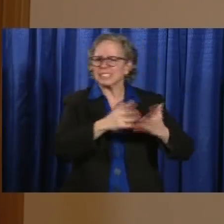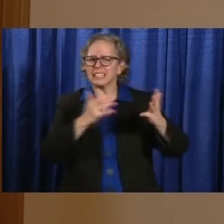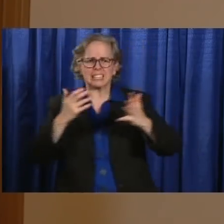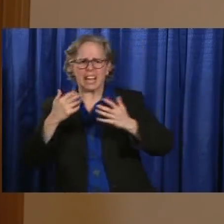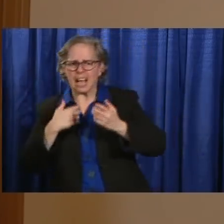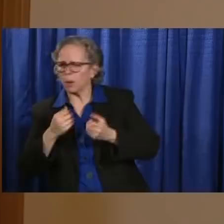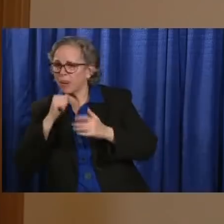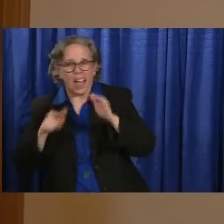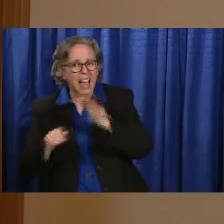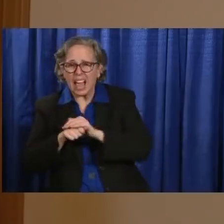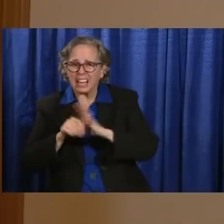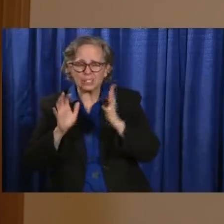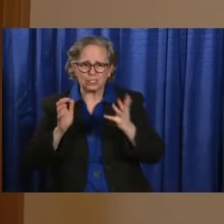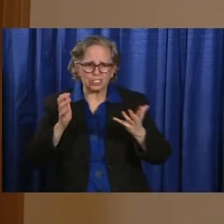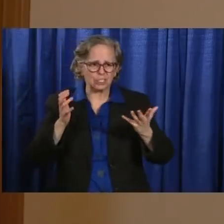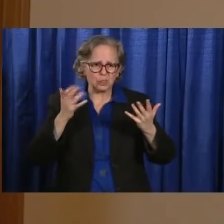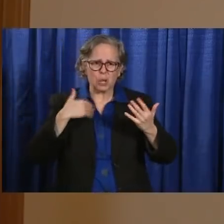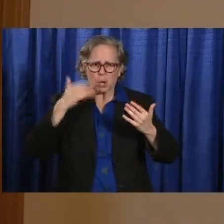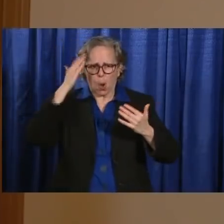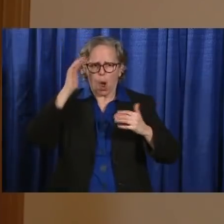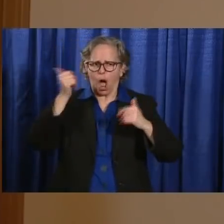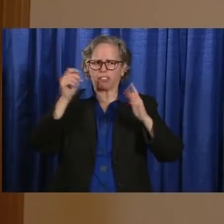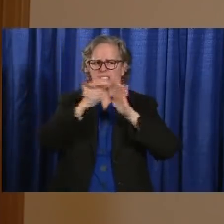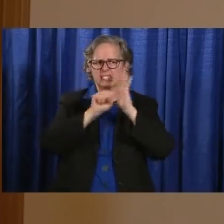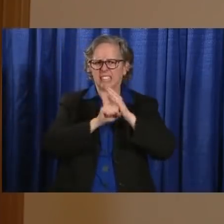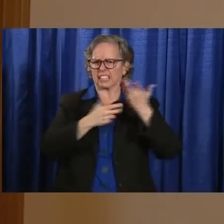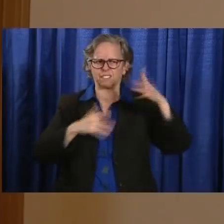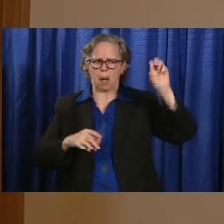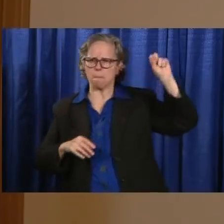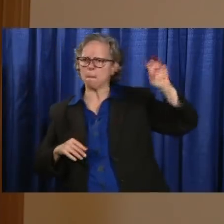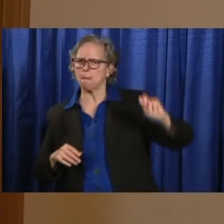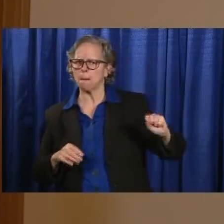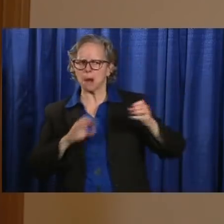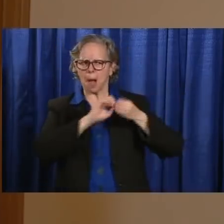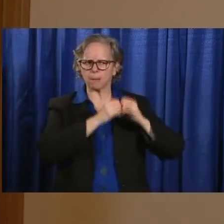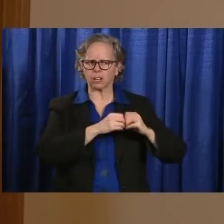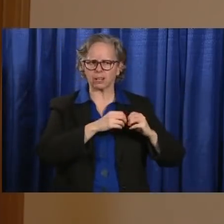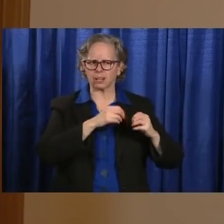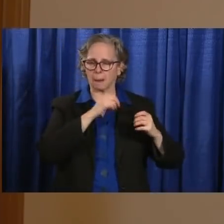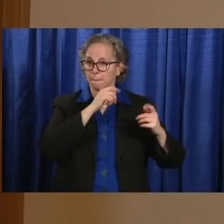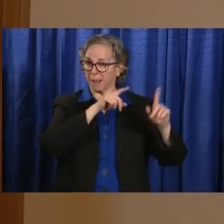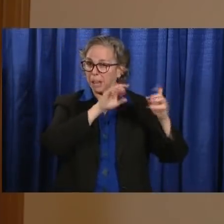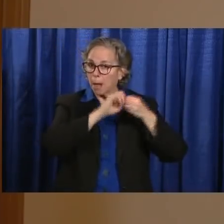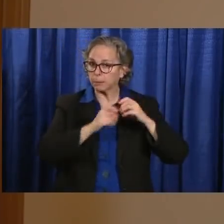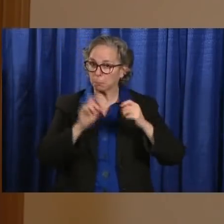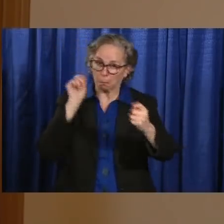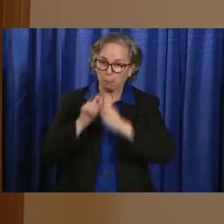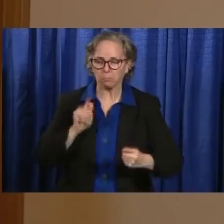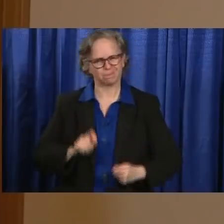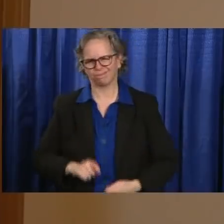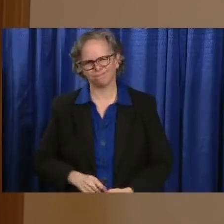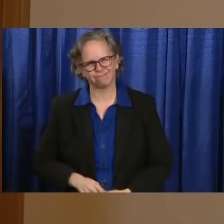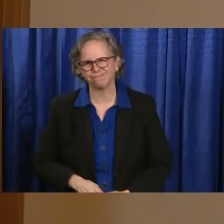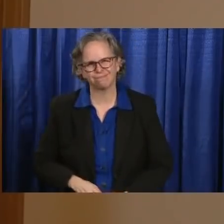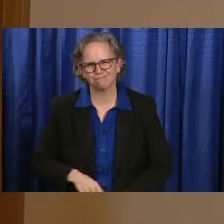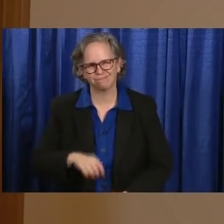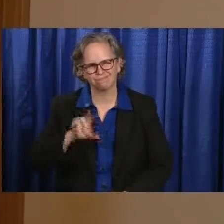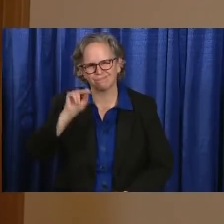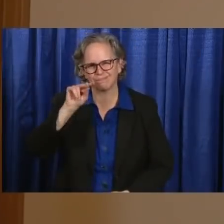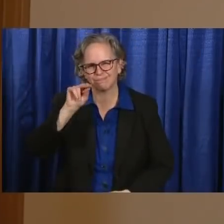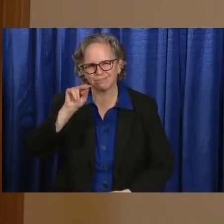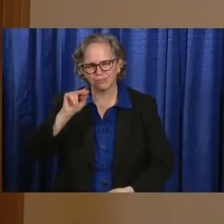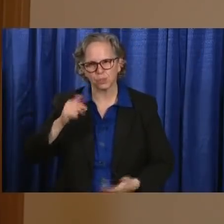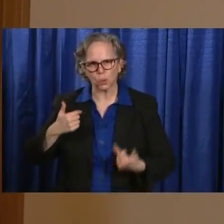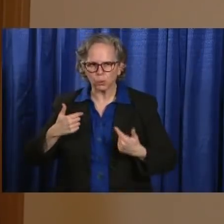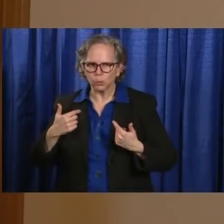usefulness that I want to use to drive our work here. So we have data teams that have been working around the clock. We had some old